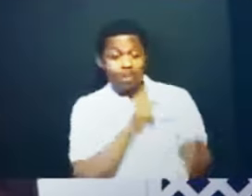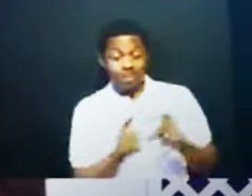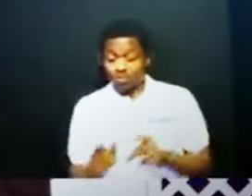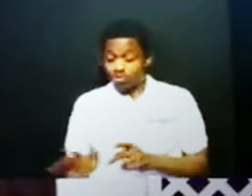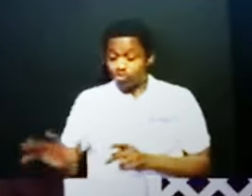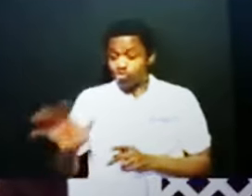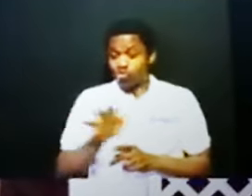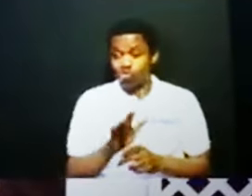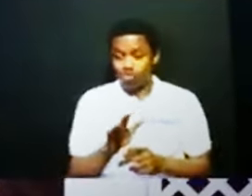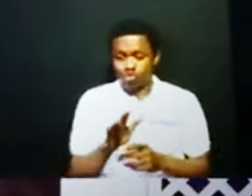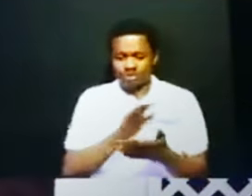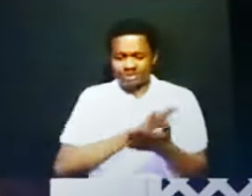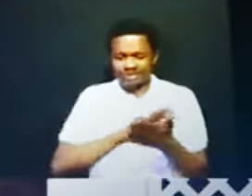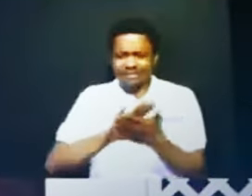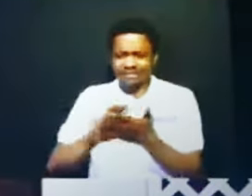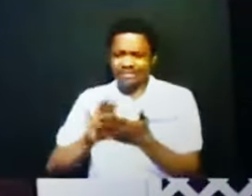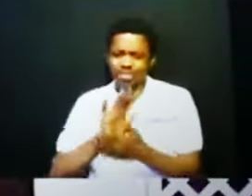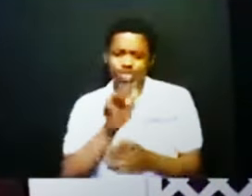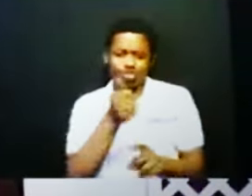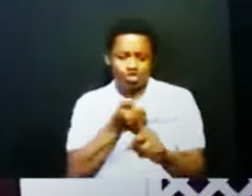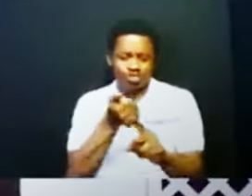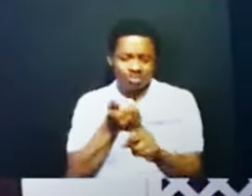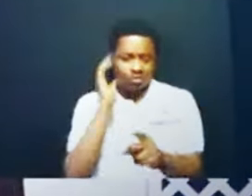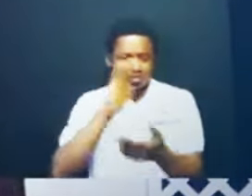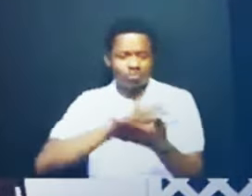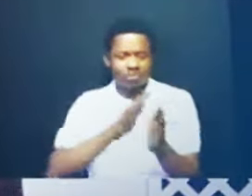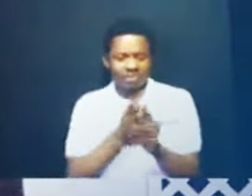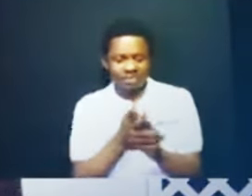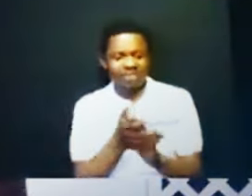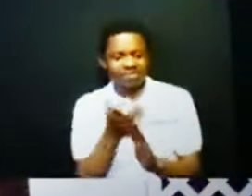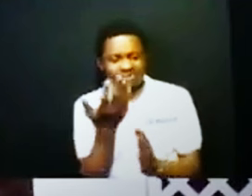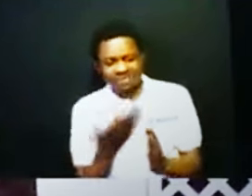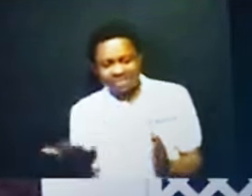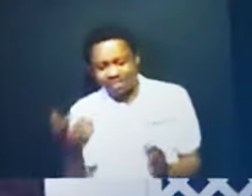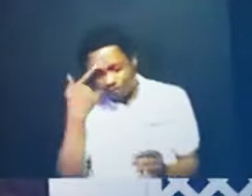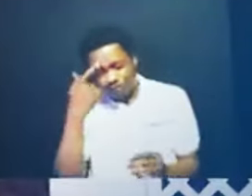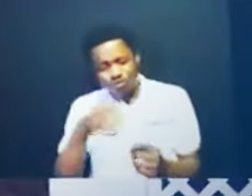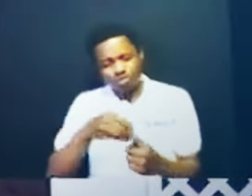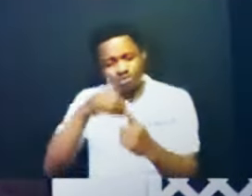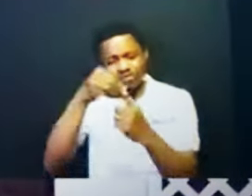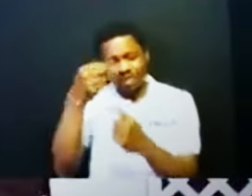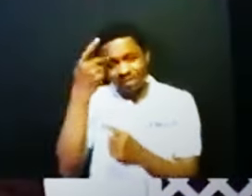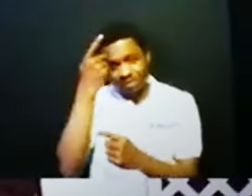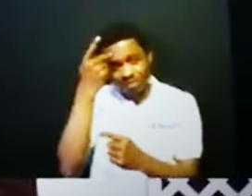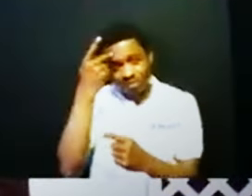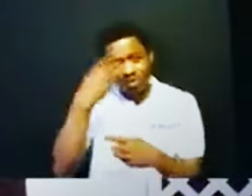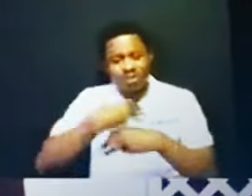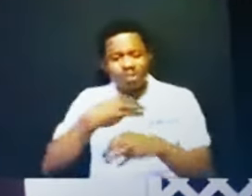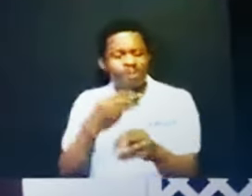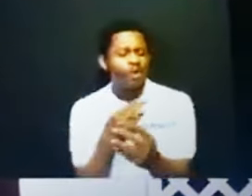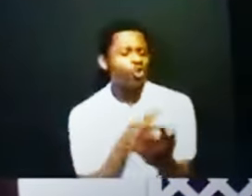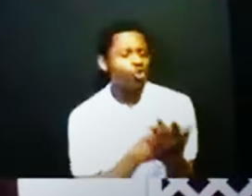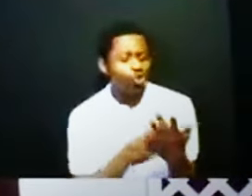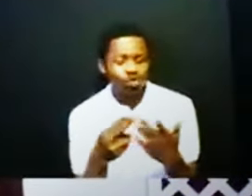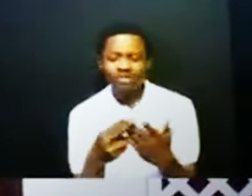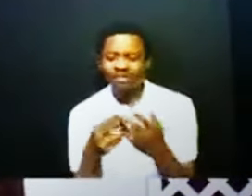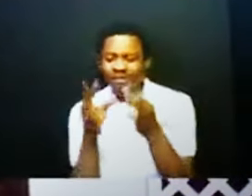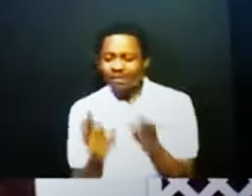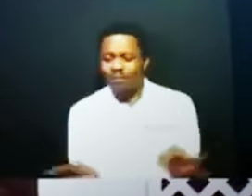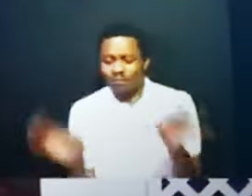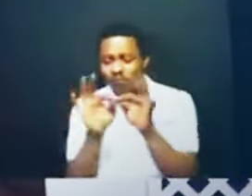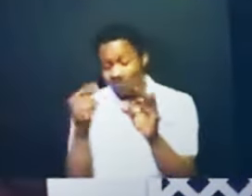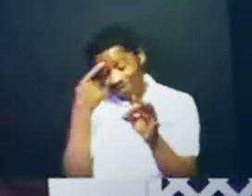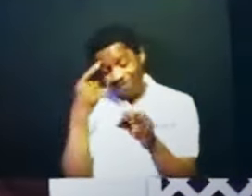from the latter will be instruments for special purposes, made holy, useful for the master,